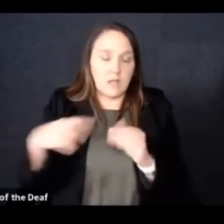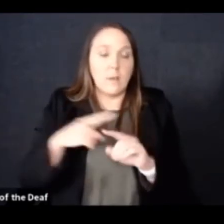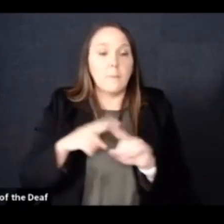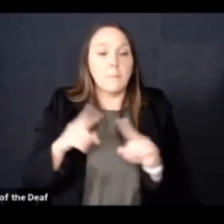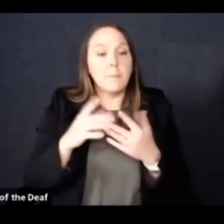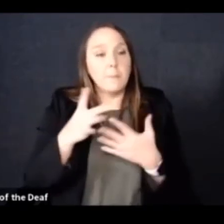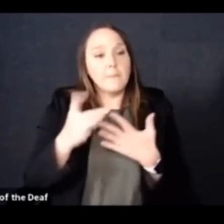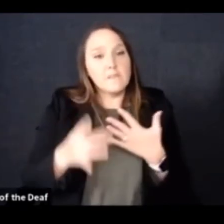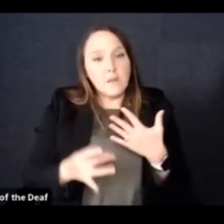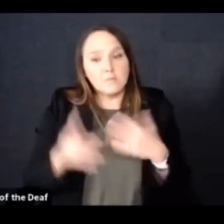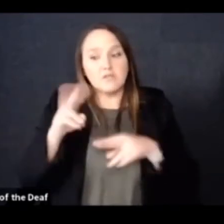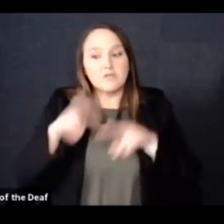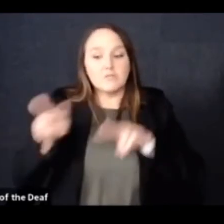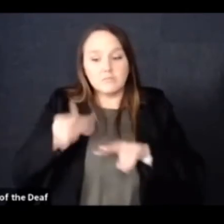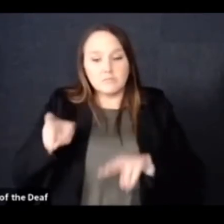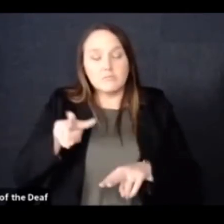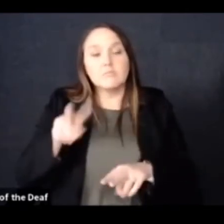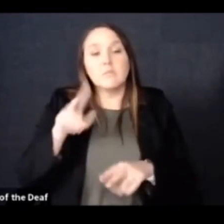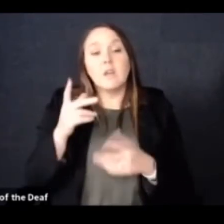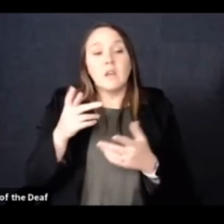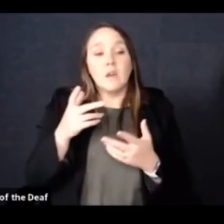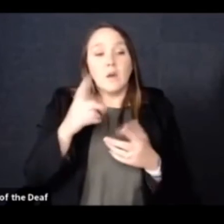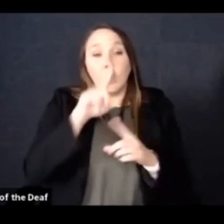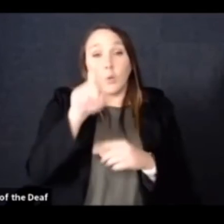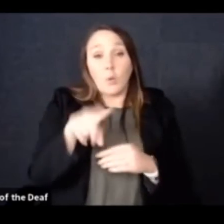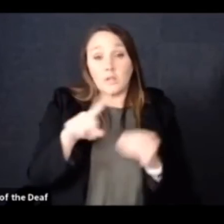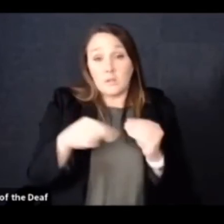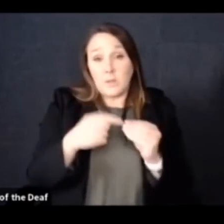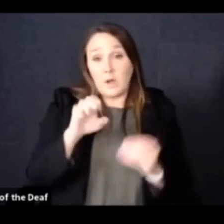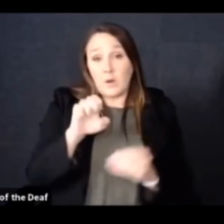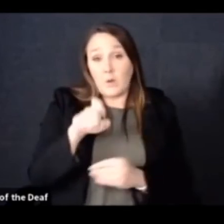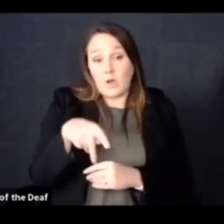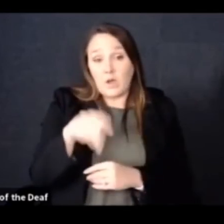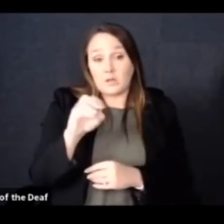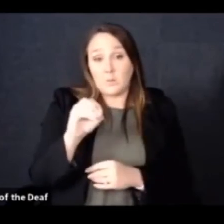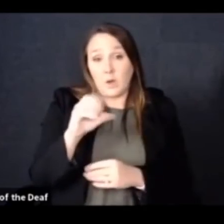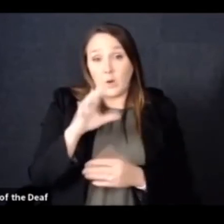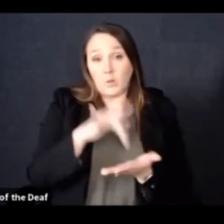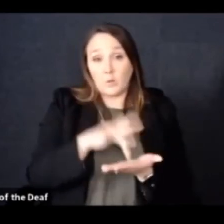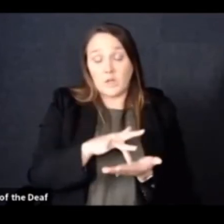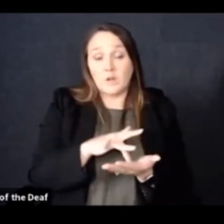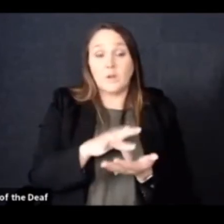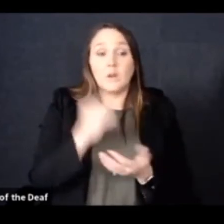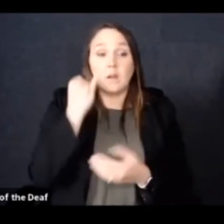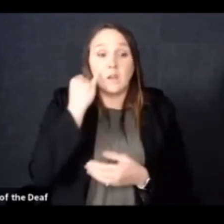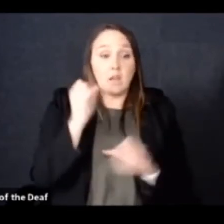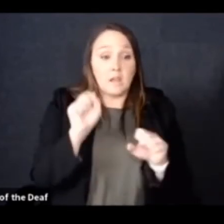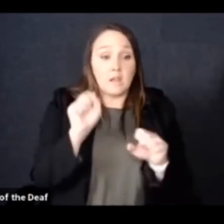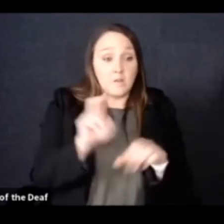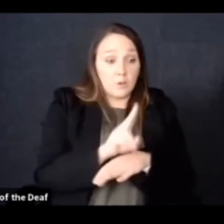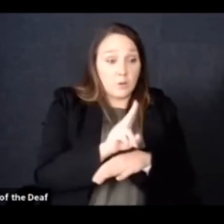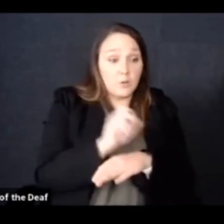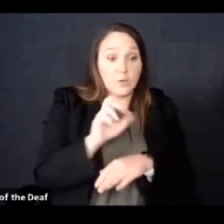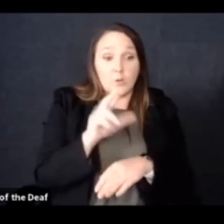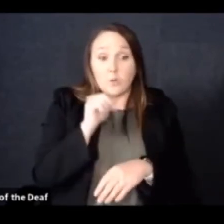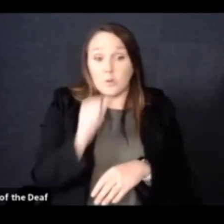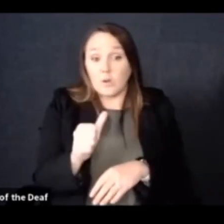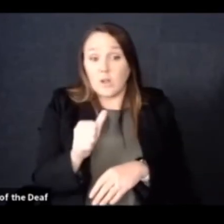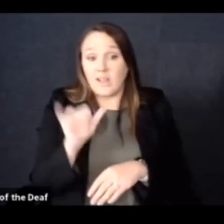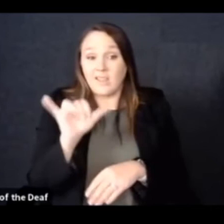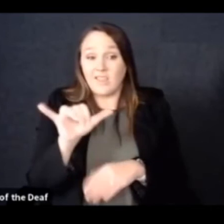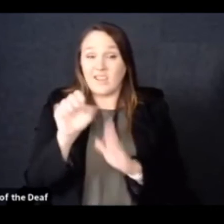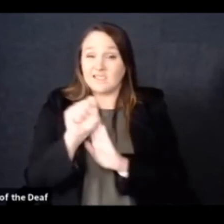options. The question about the expo center is actually whether we can use the expo center is actually more of a